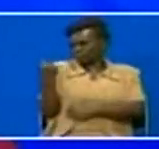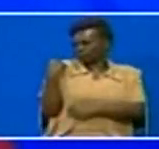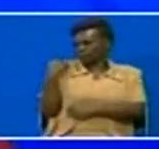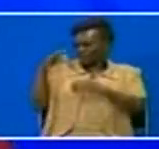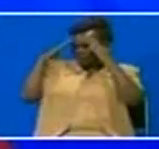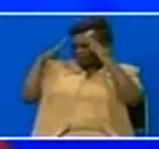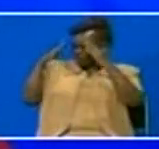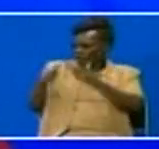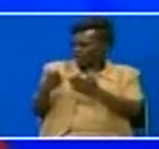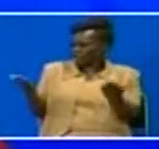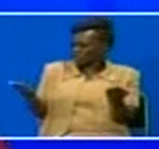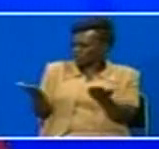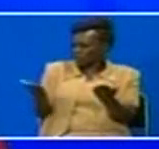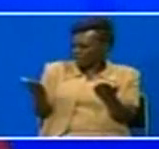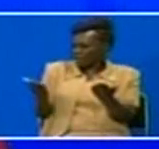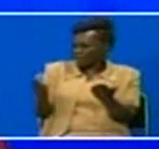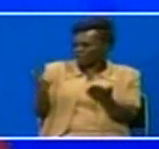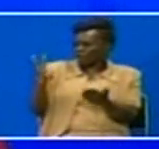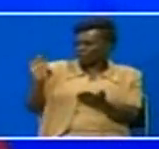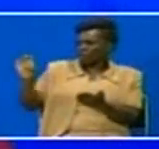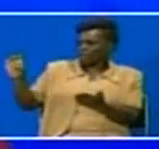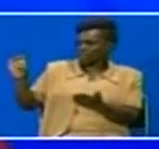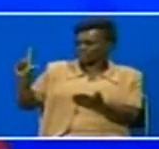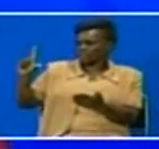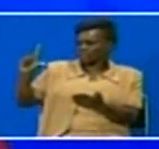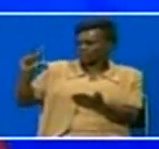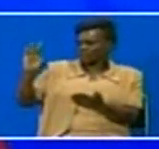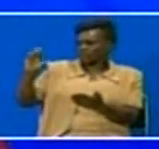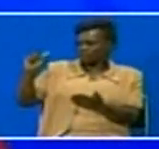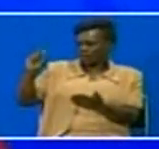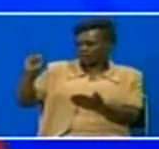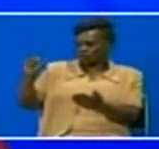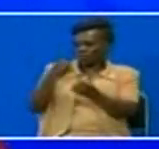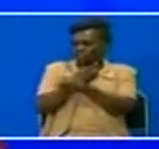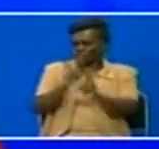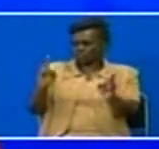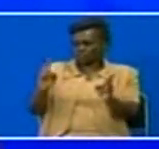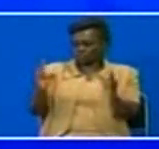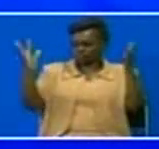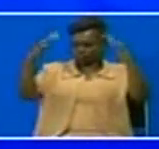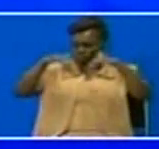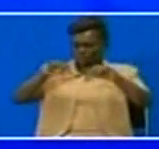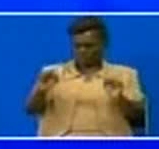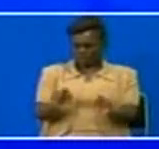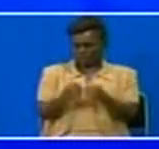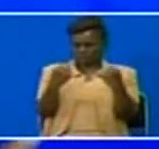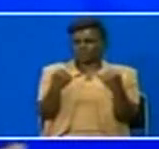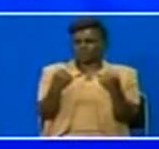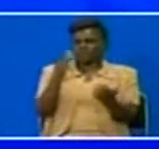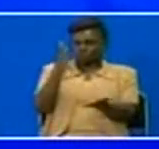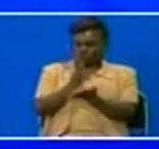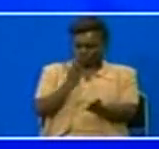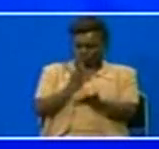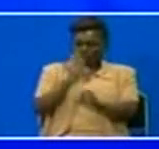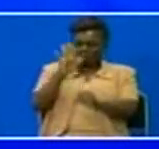focused its attention to the Wells Fargo Centre, where the Democratic National Convention was taking place. And there is obviously a